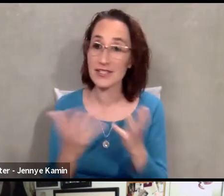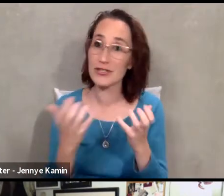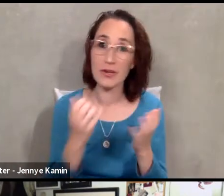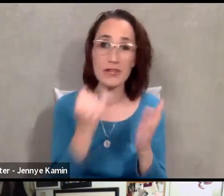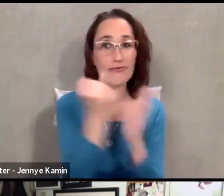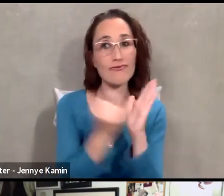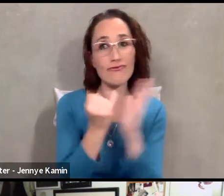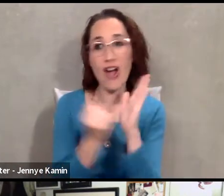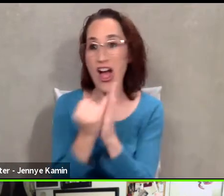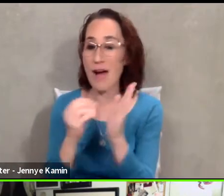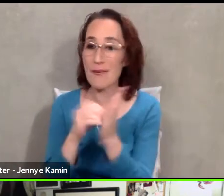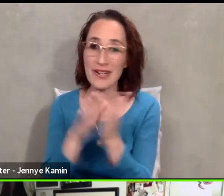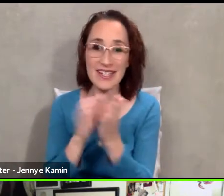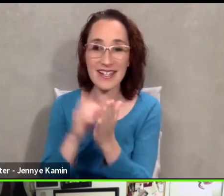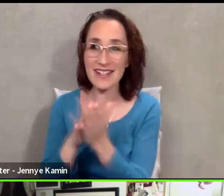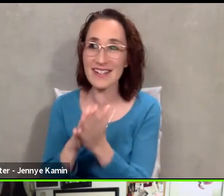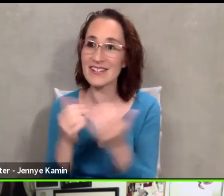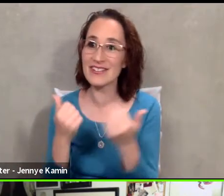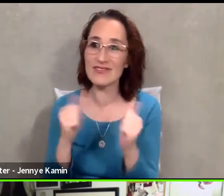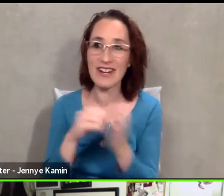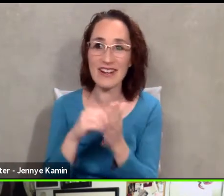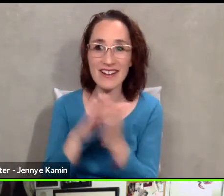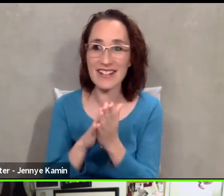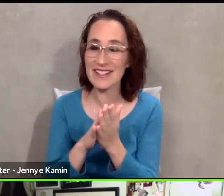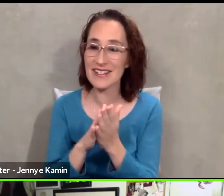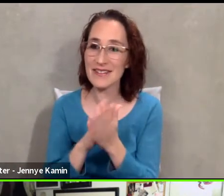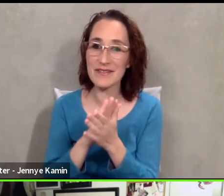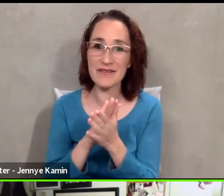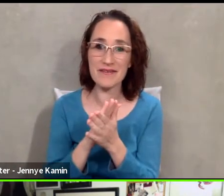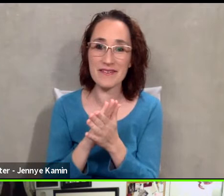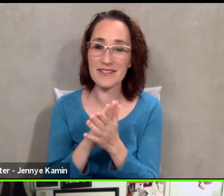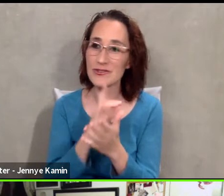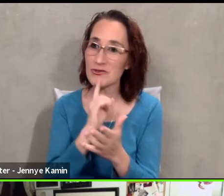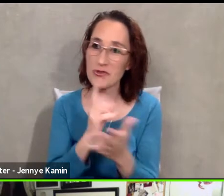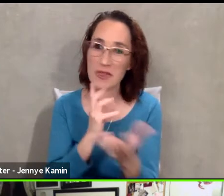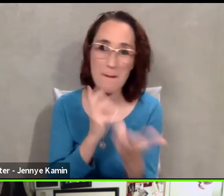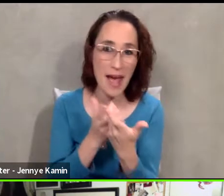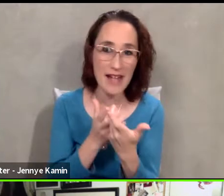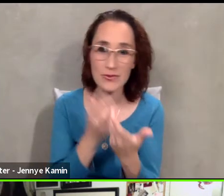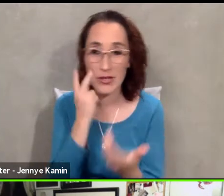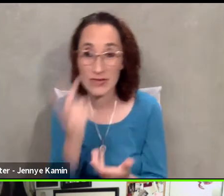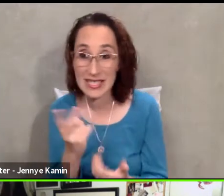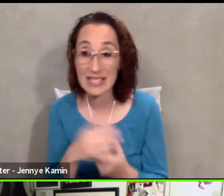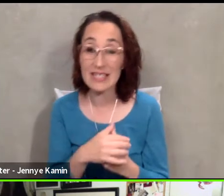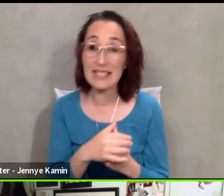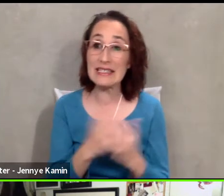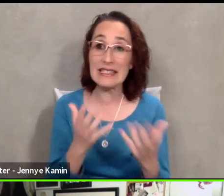it and get it down and try to get it as like true as you can. I have